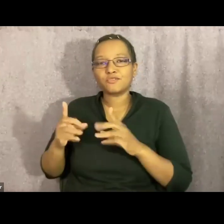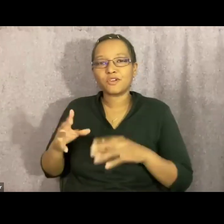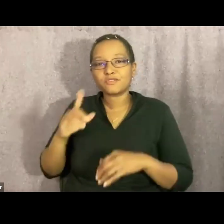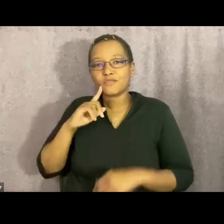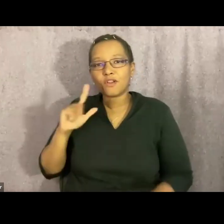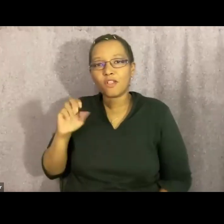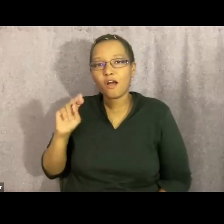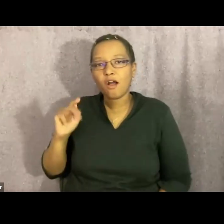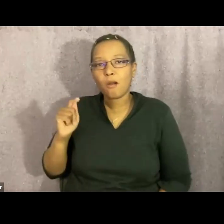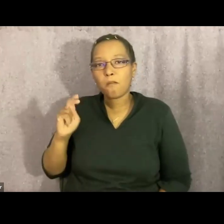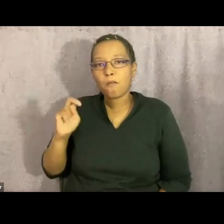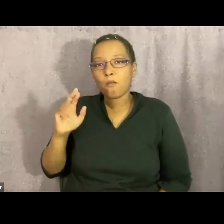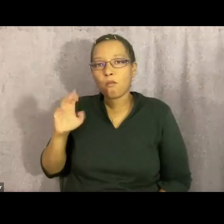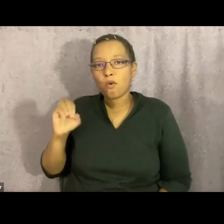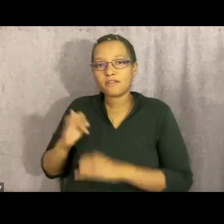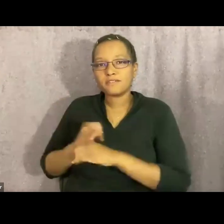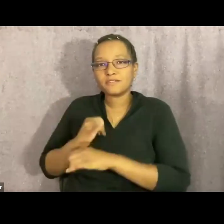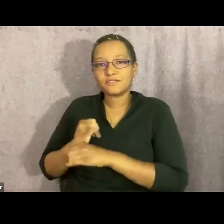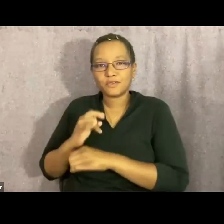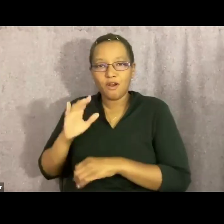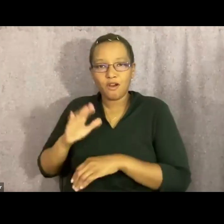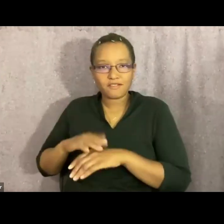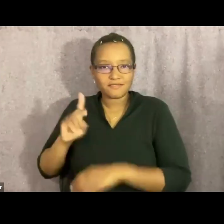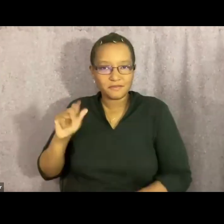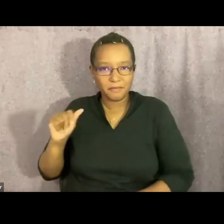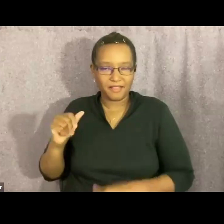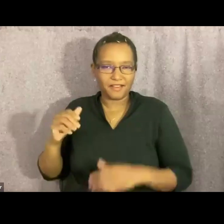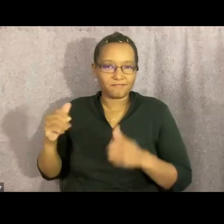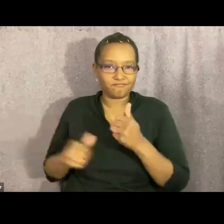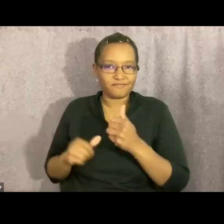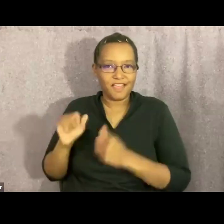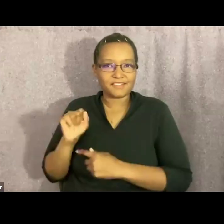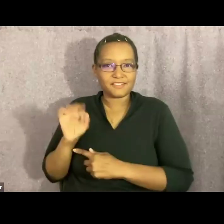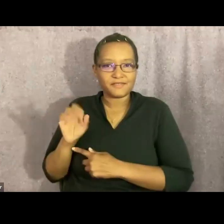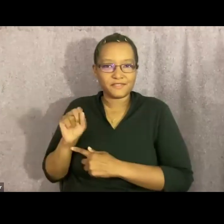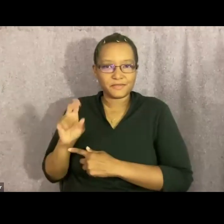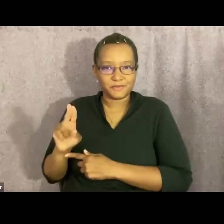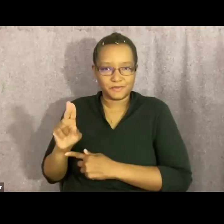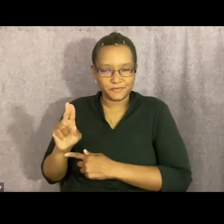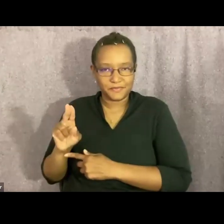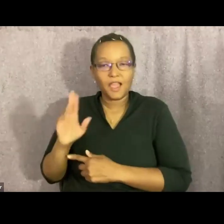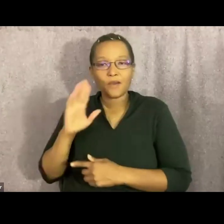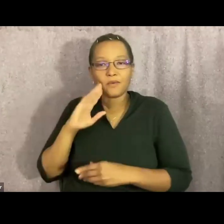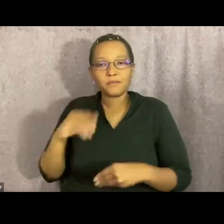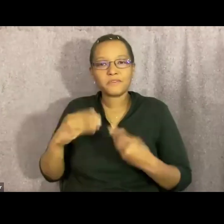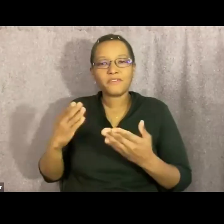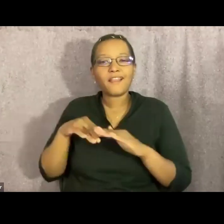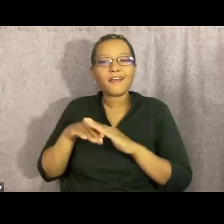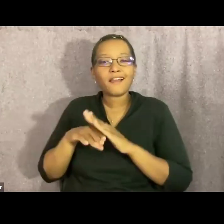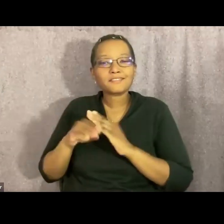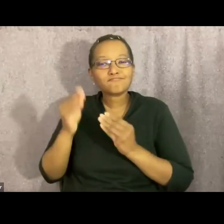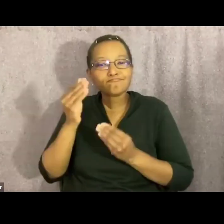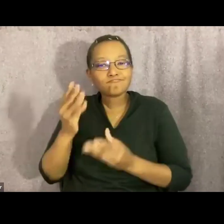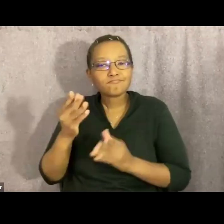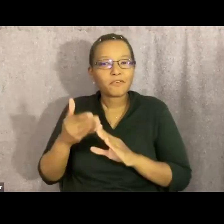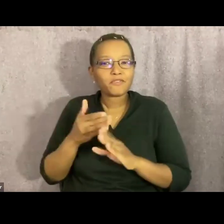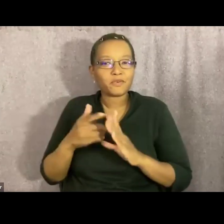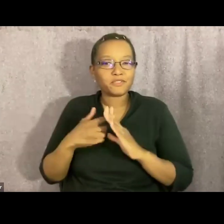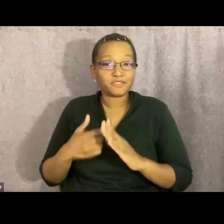Institute on Disability at San Francisco State University. I'm going to provide some access notes before we